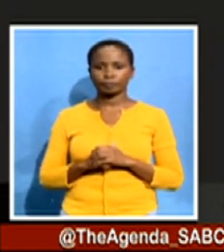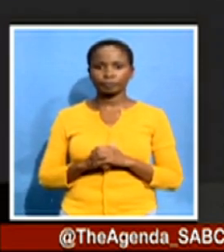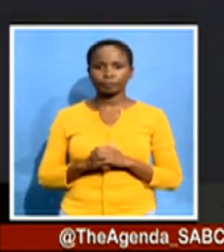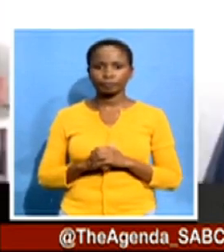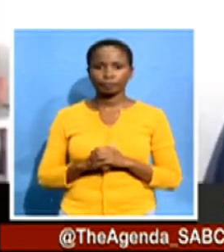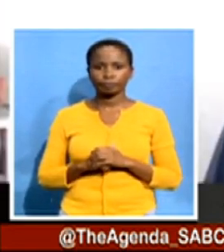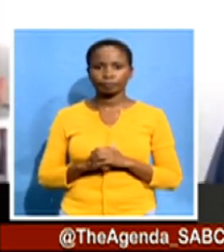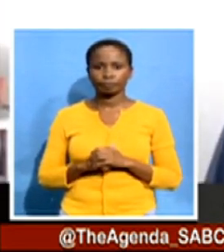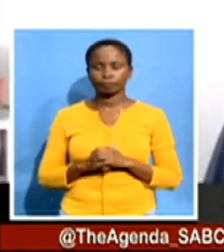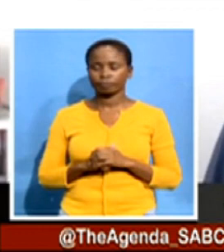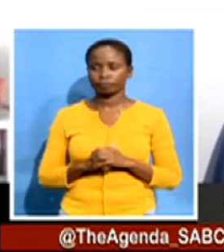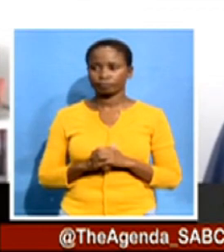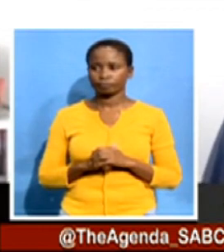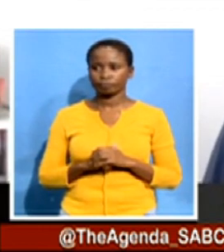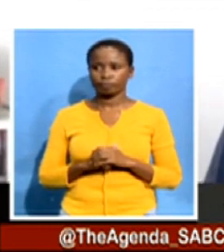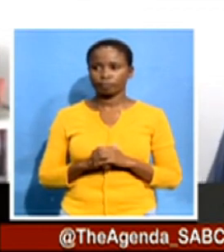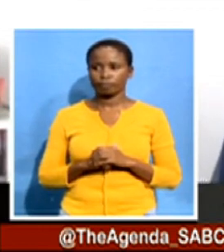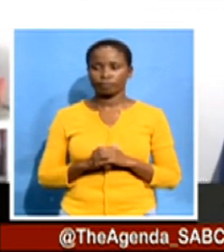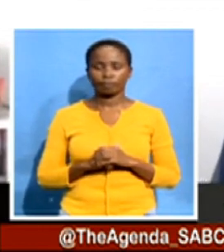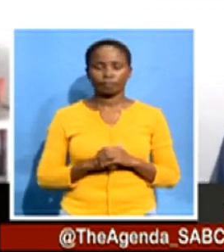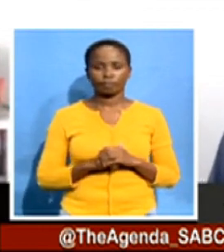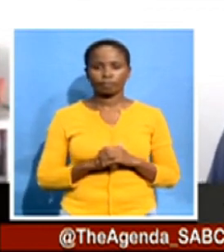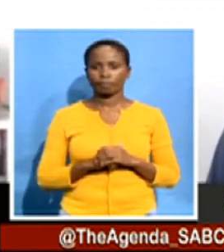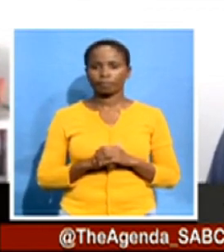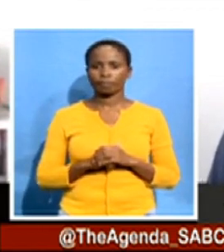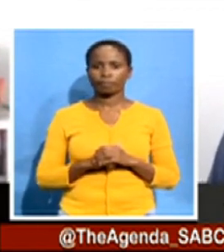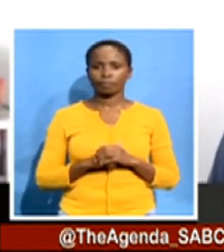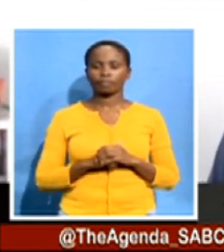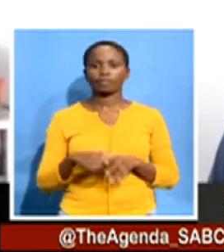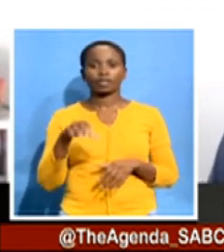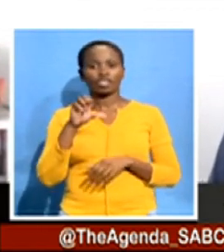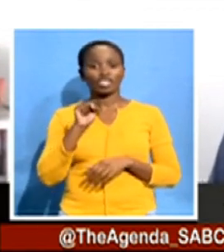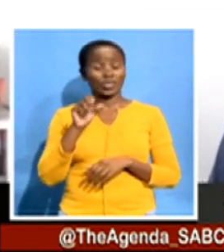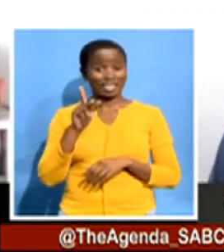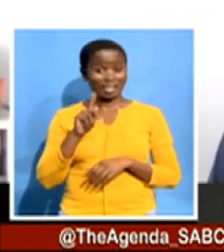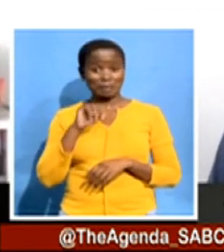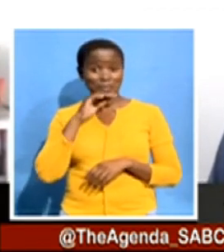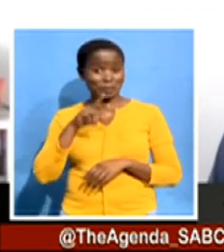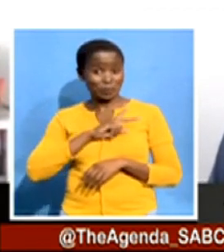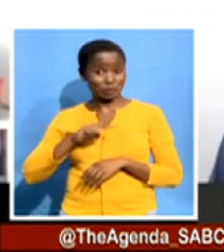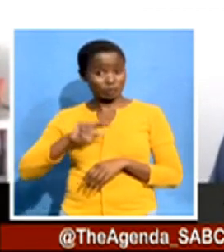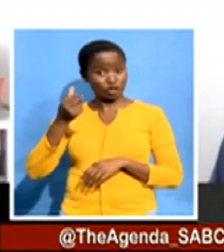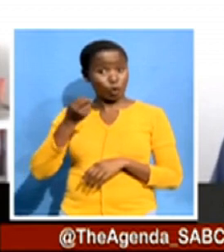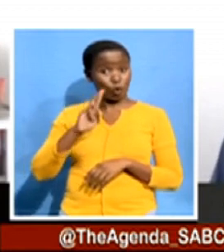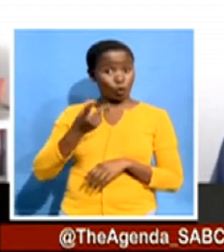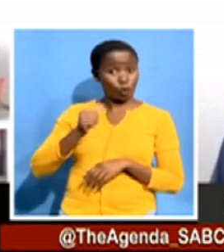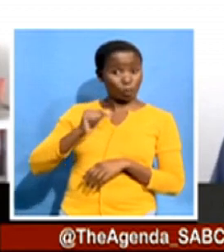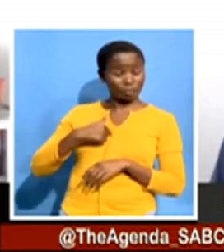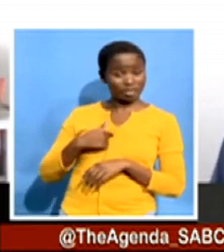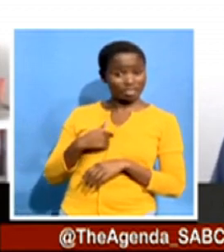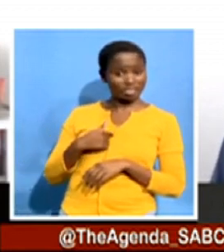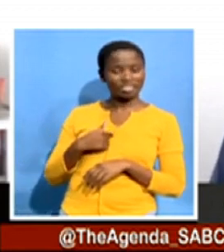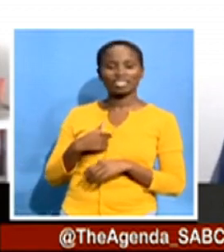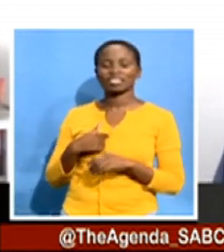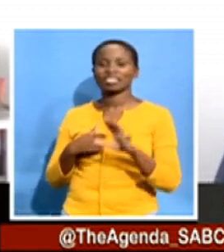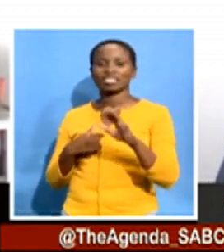Sorry, Kayla, is the Premier going first or me? Sorry, Dr. Cloete, if you could please go first and then Premier